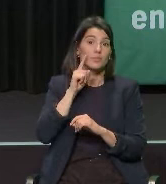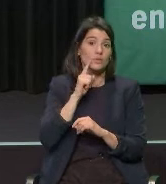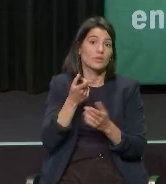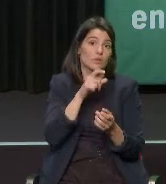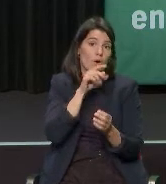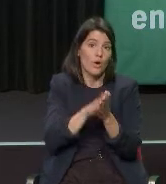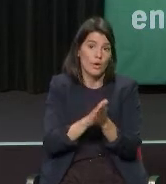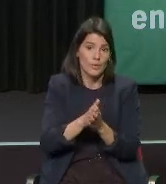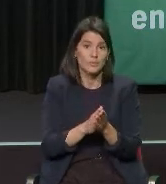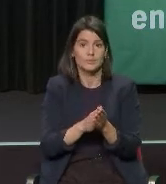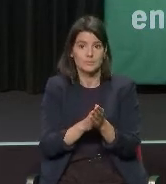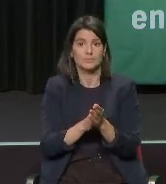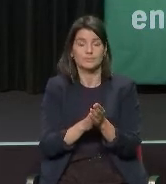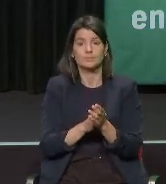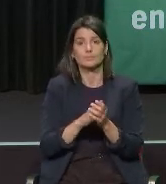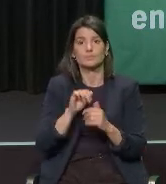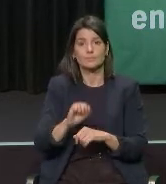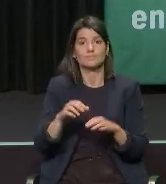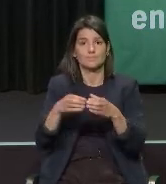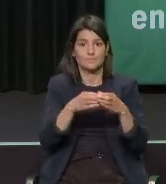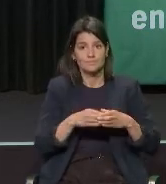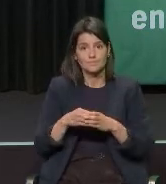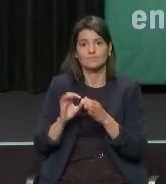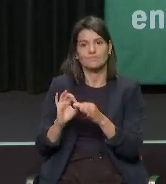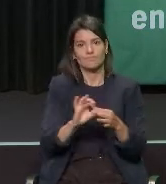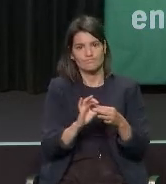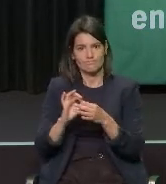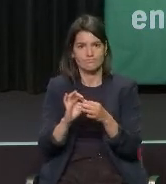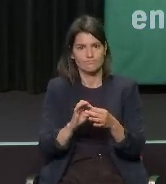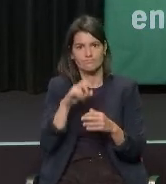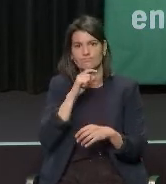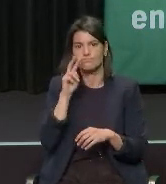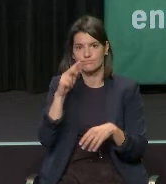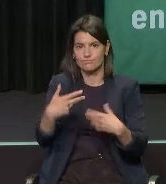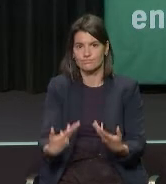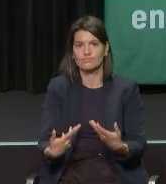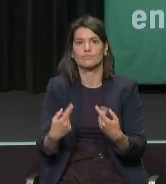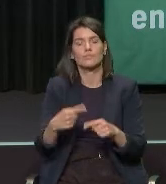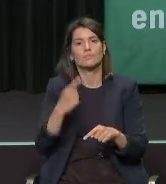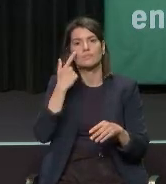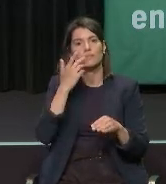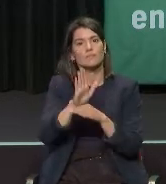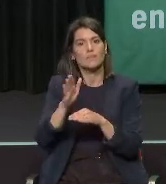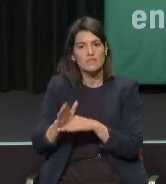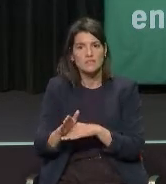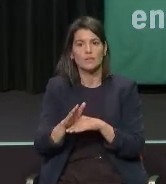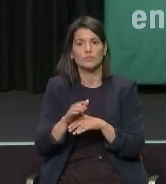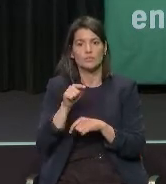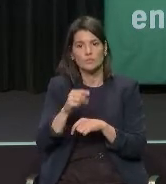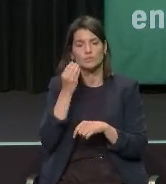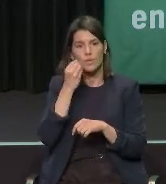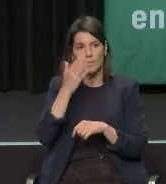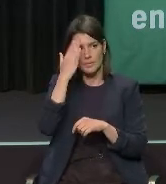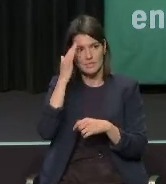opportunity for these teams to collaborate. So we can see here that we have examples of very good MRV